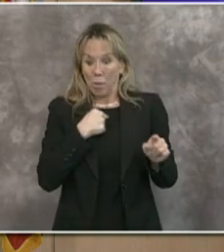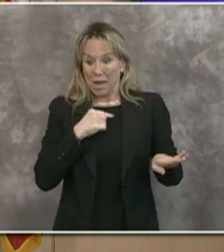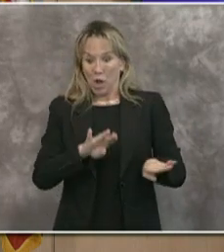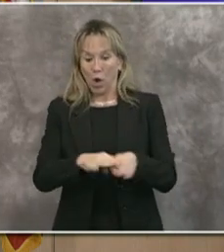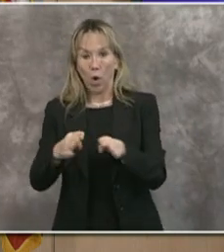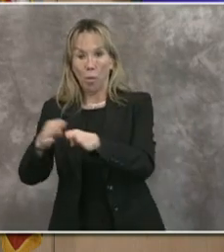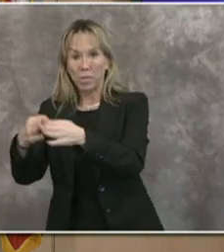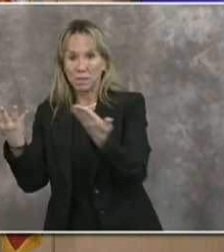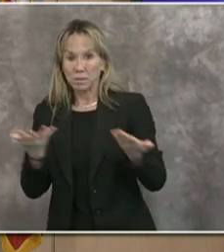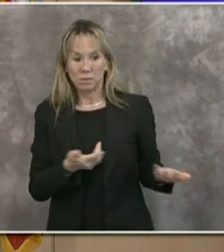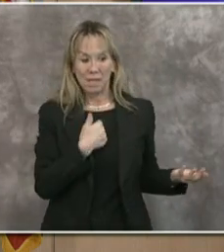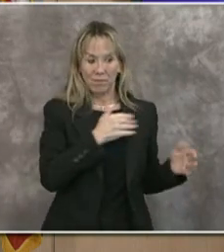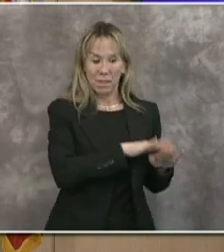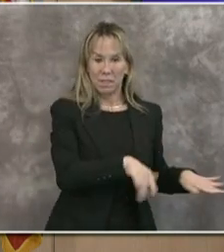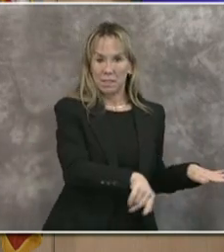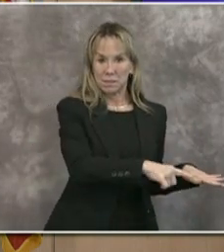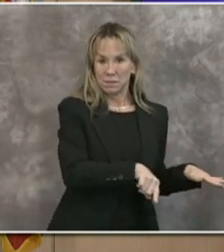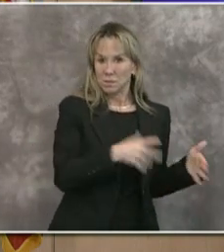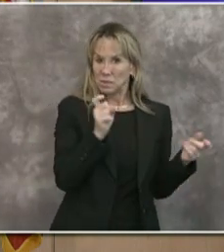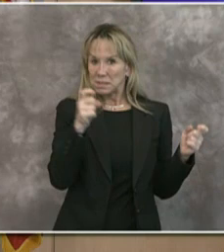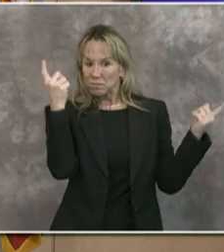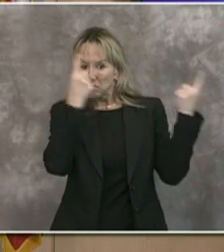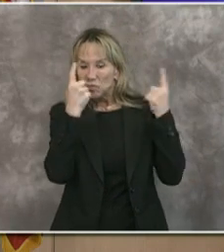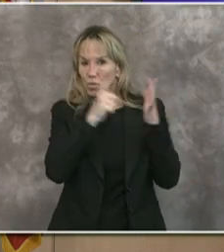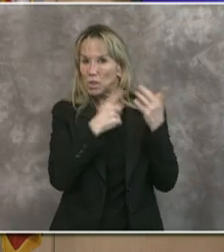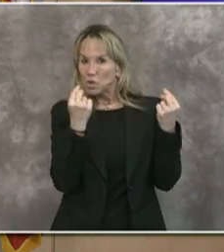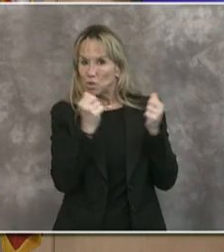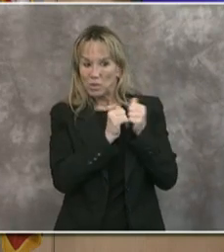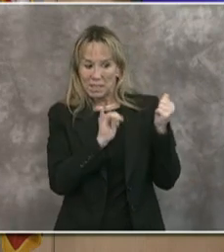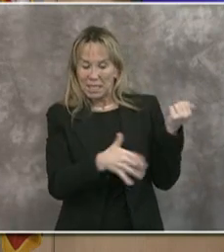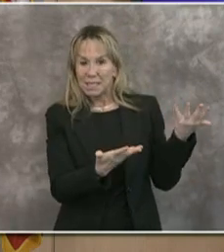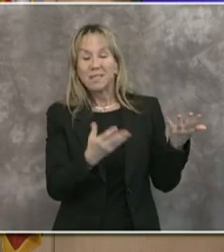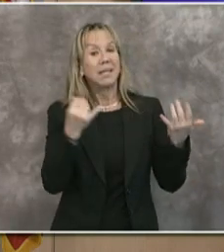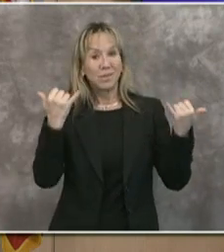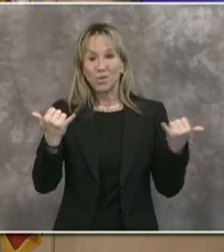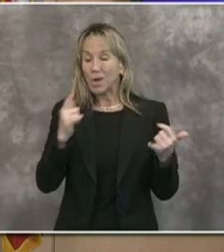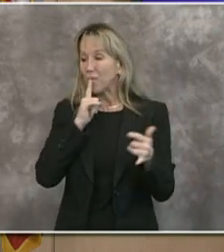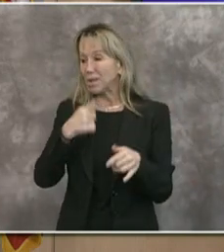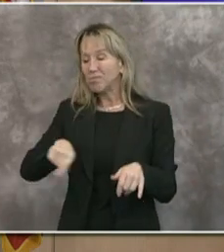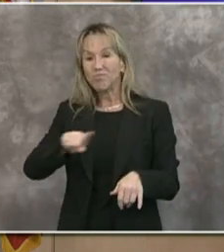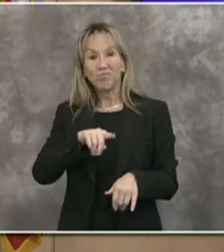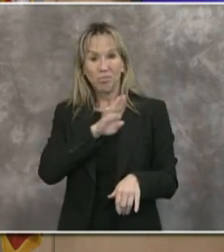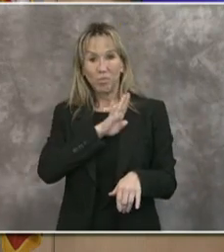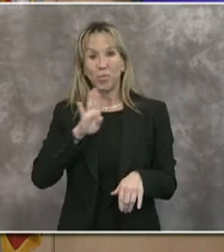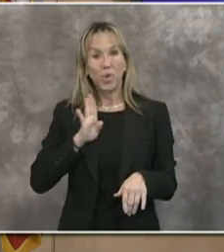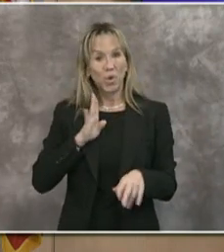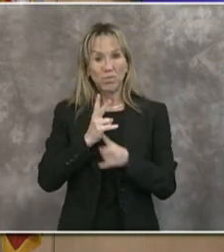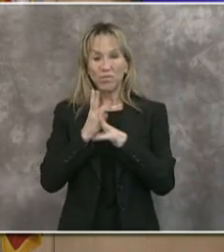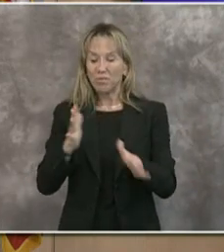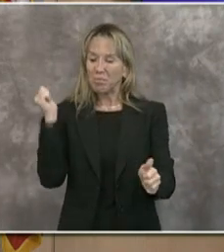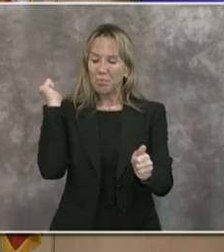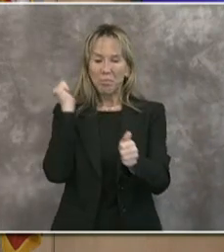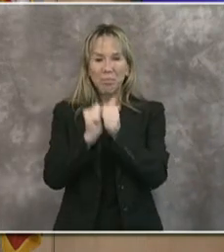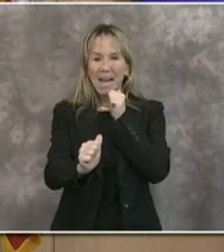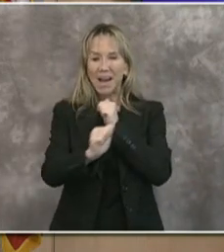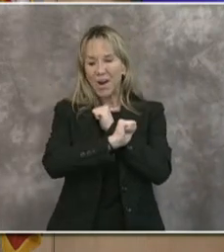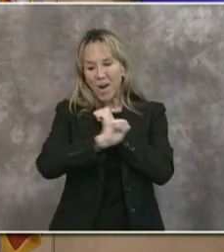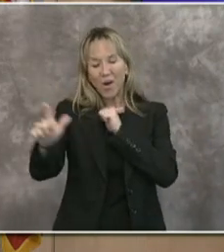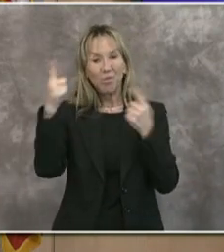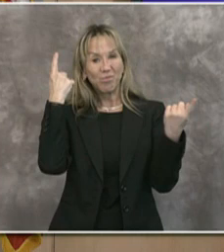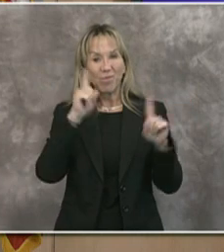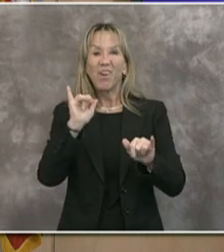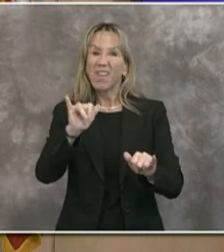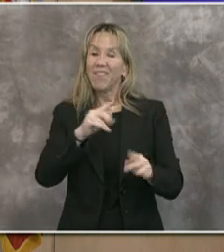hard on this, and we look forward to continue to engage. But today's action, unanimous action by the Board of Supervisors, is a positive step